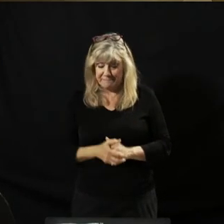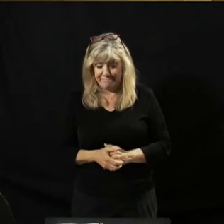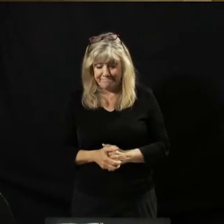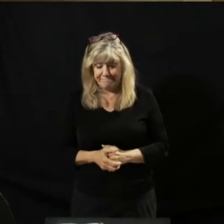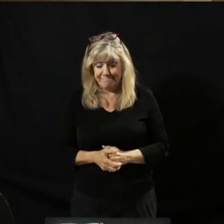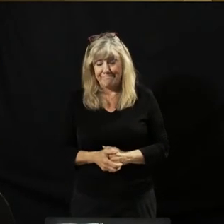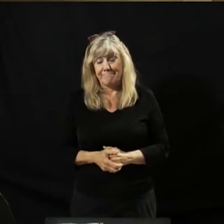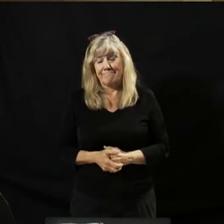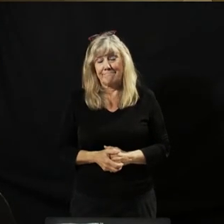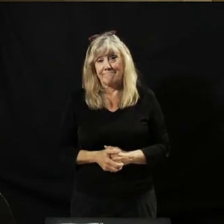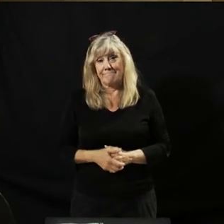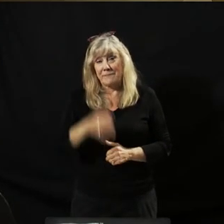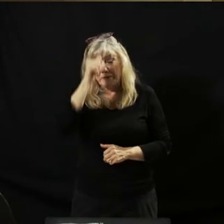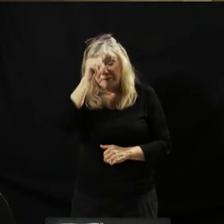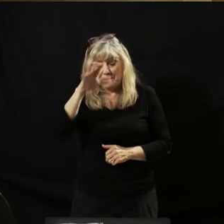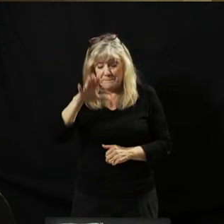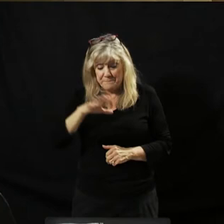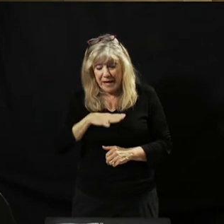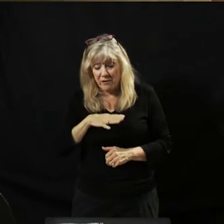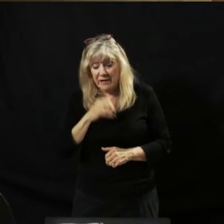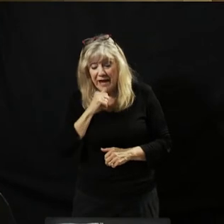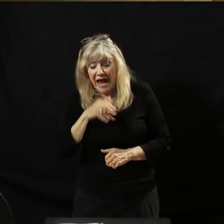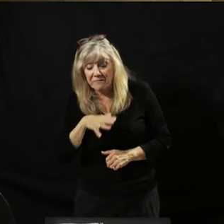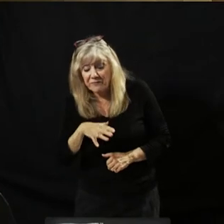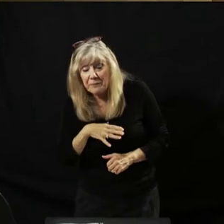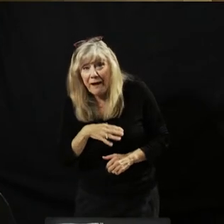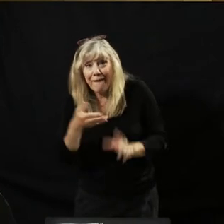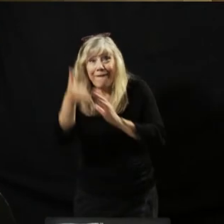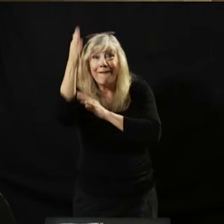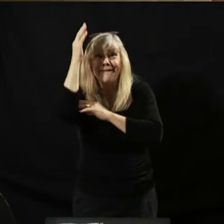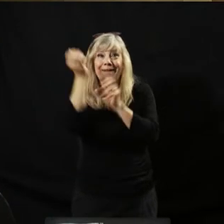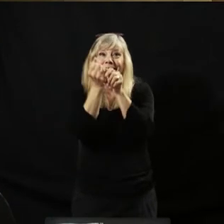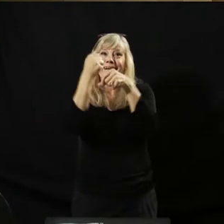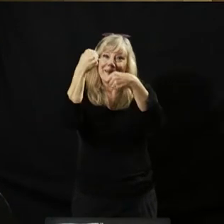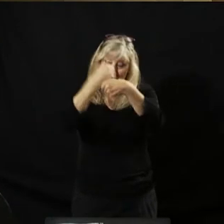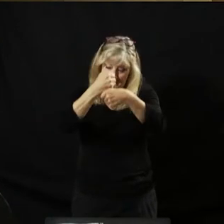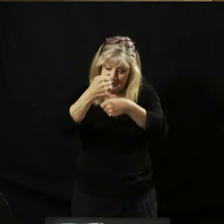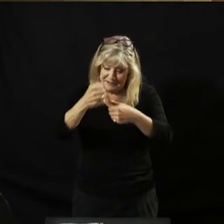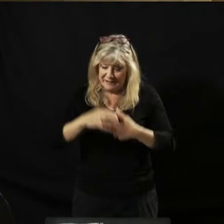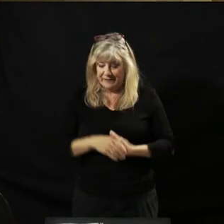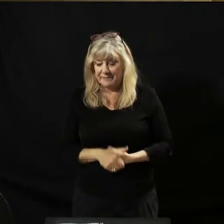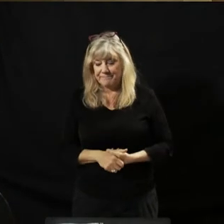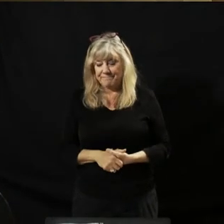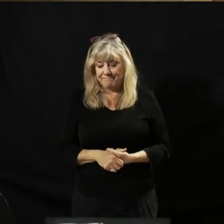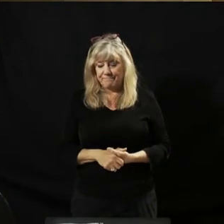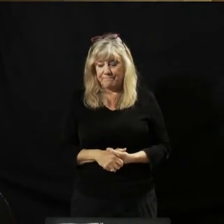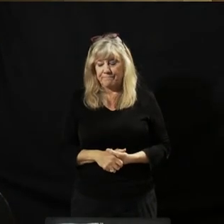he created him. Male and female, he created them.